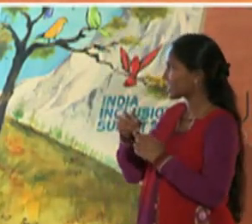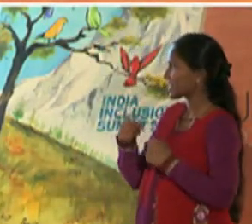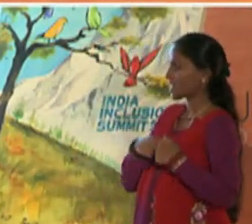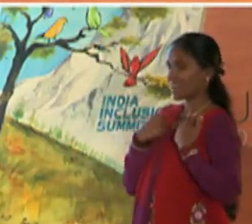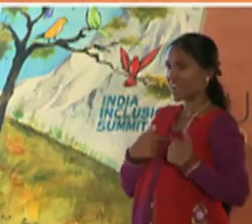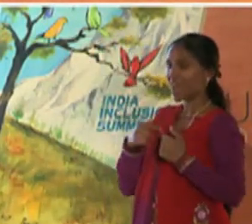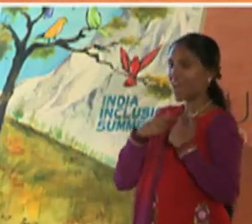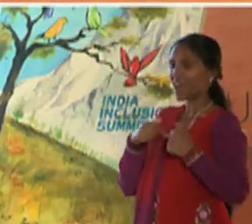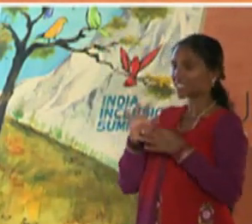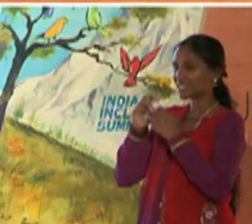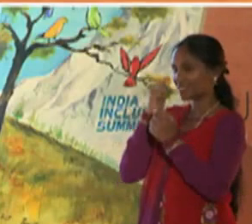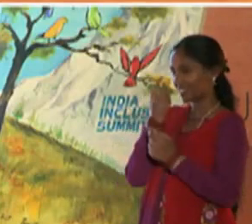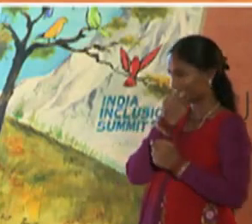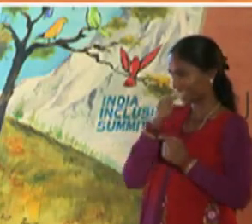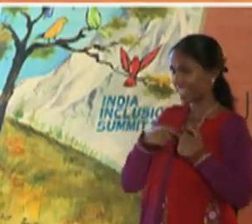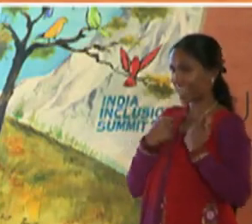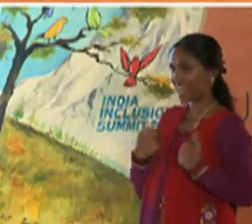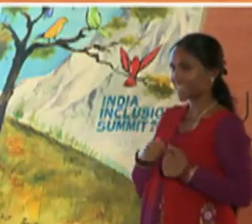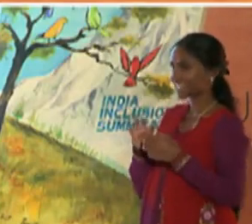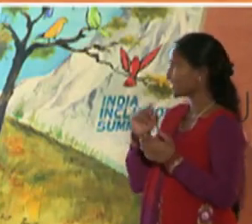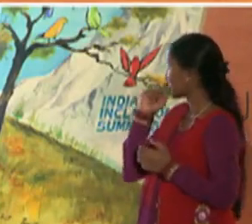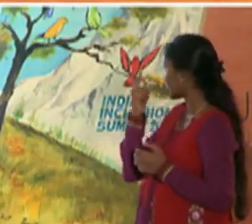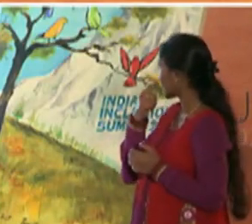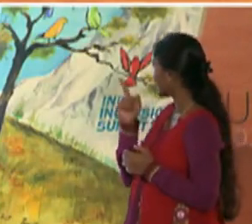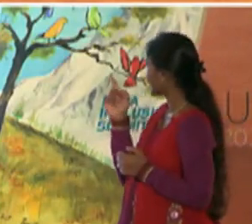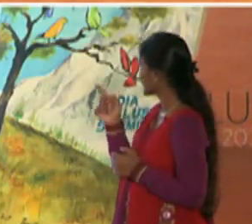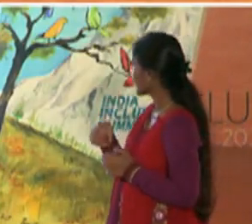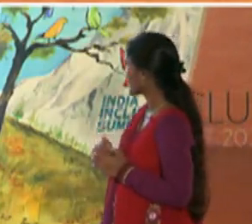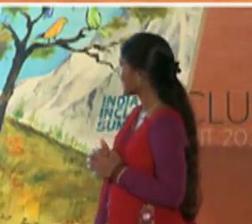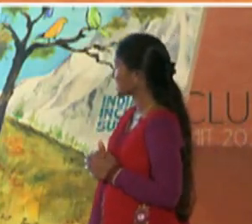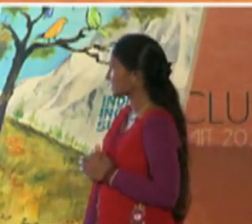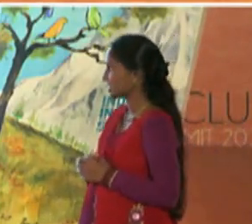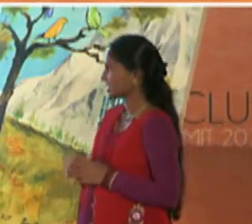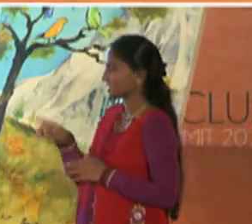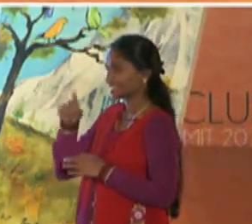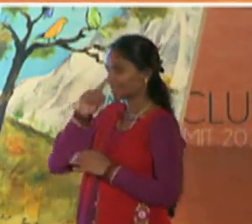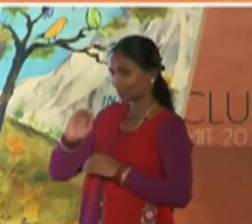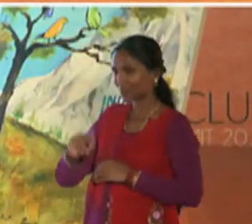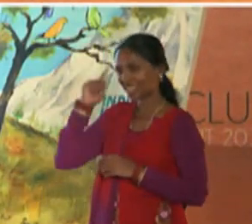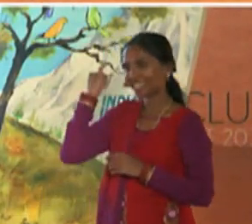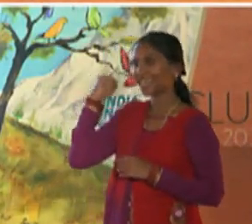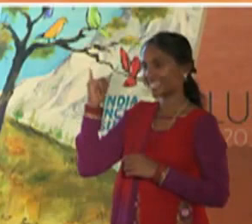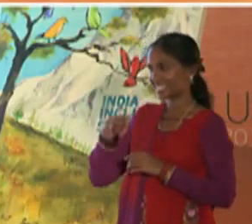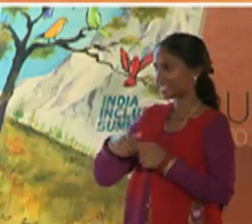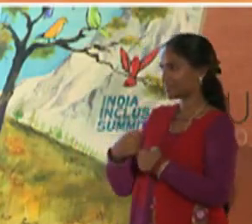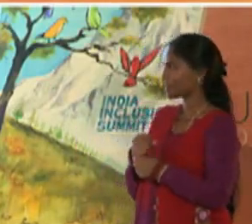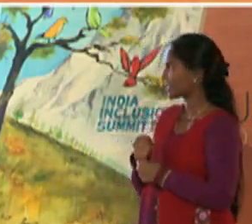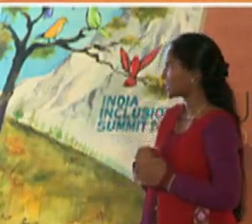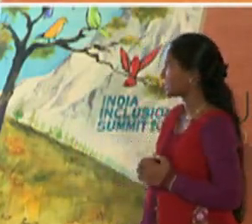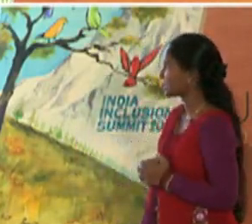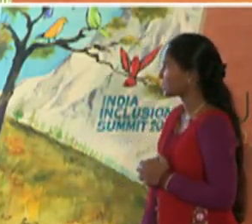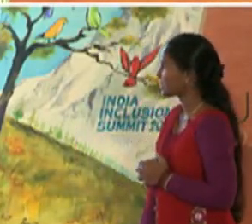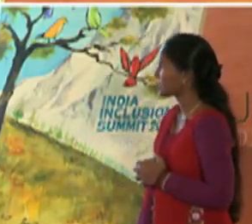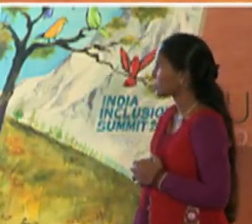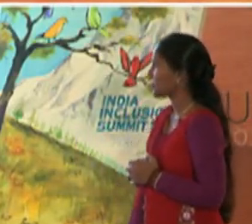of eyes. You can just see it's a heart-shaped thing of ice flowing on the Indus River. So that was the other thing